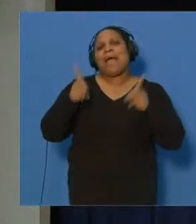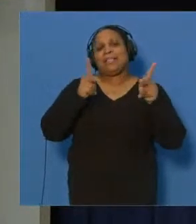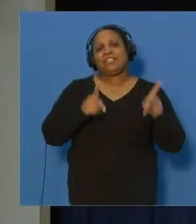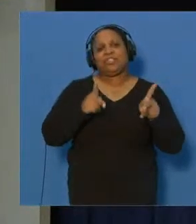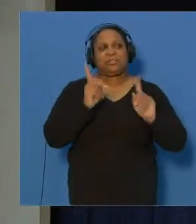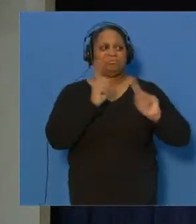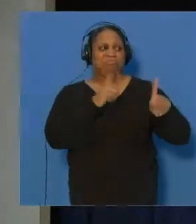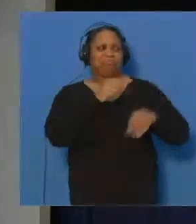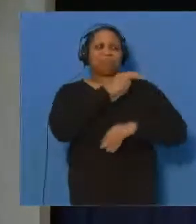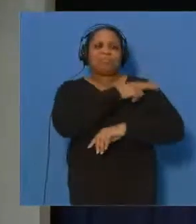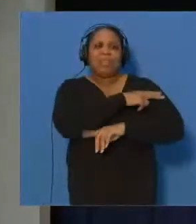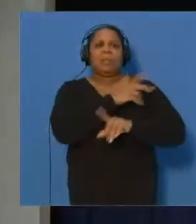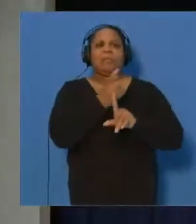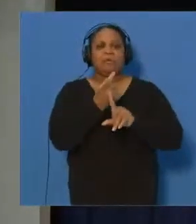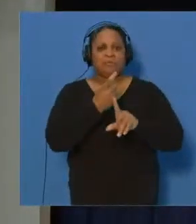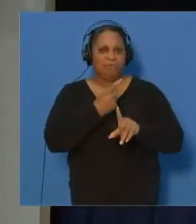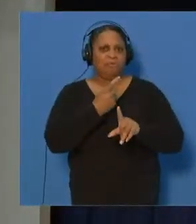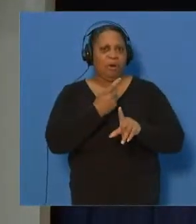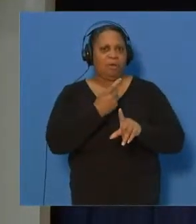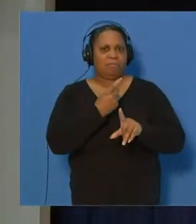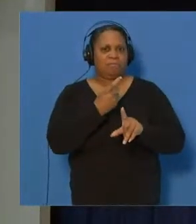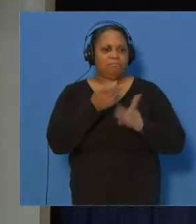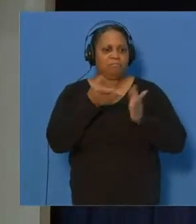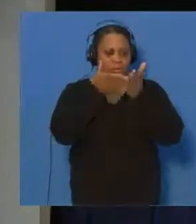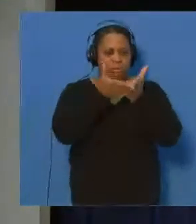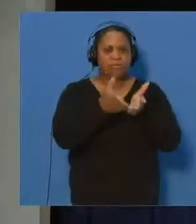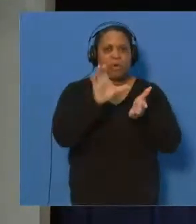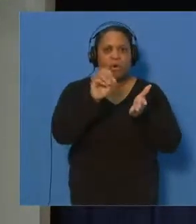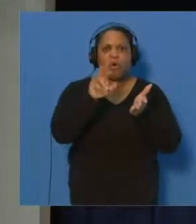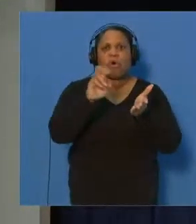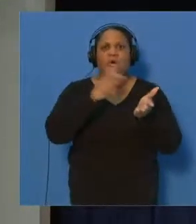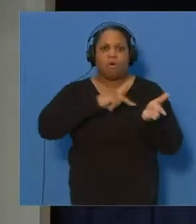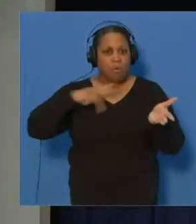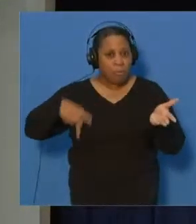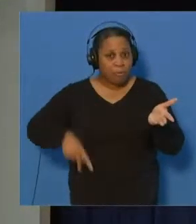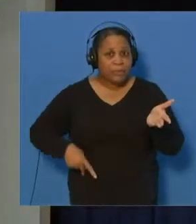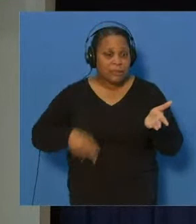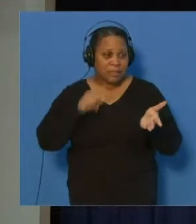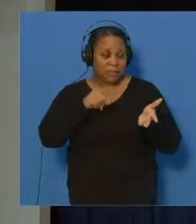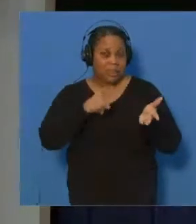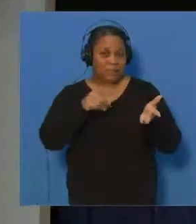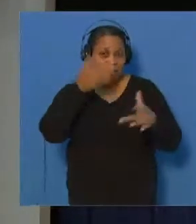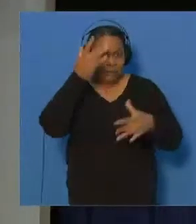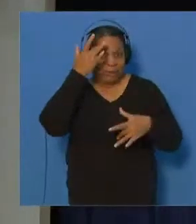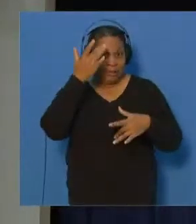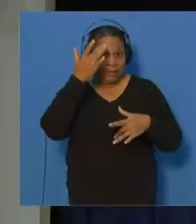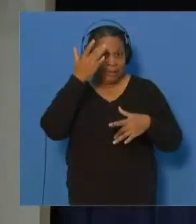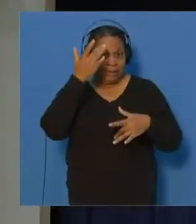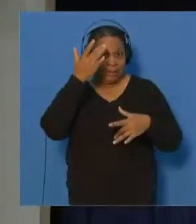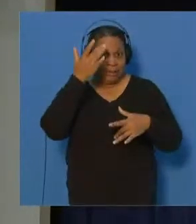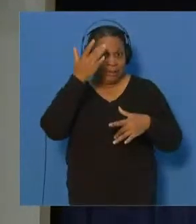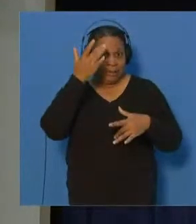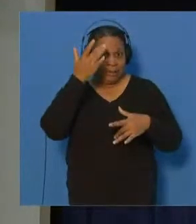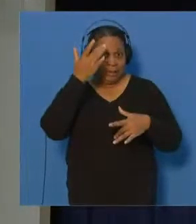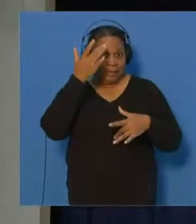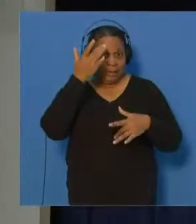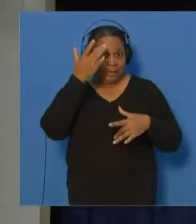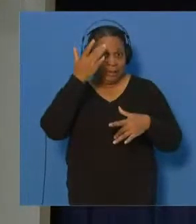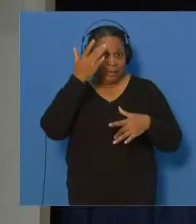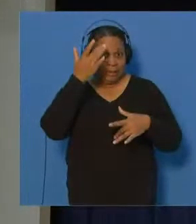from the Coral Princess, were they sick when they arrived, or did they become symptomatic on island?